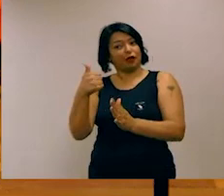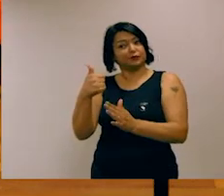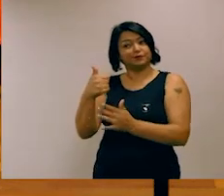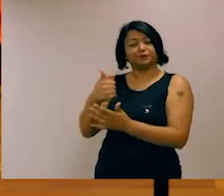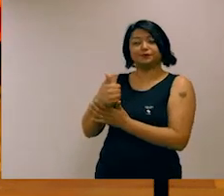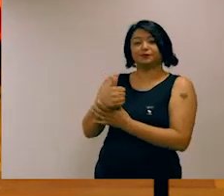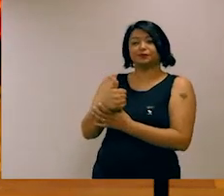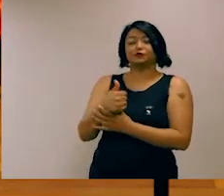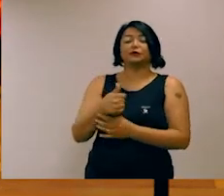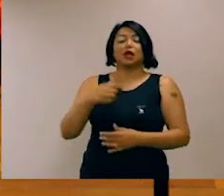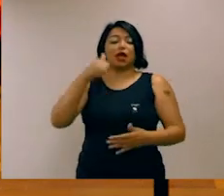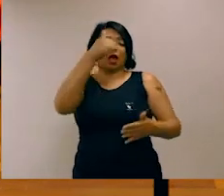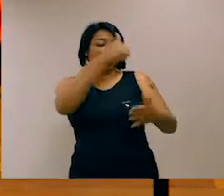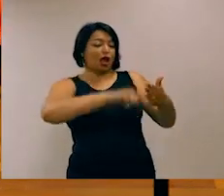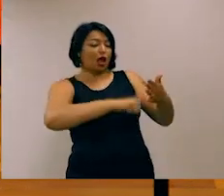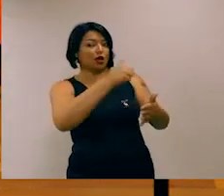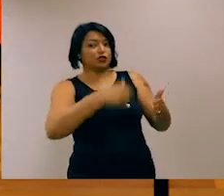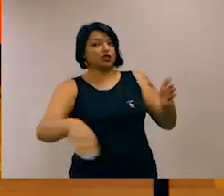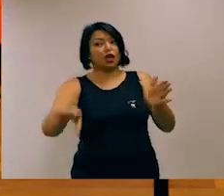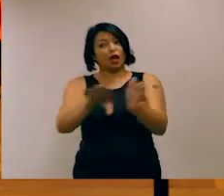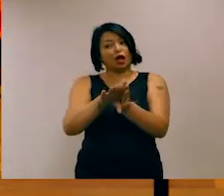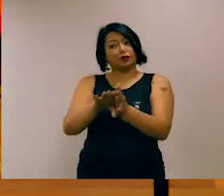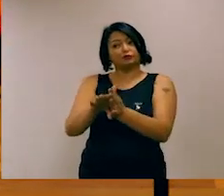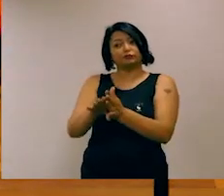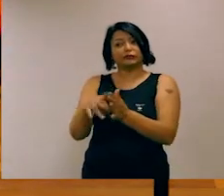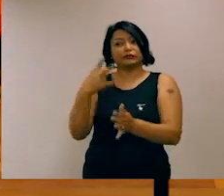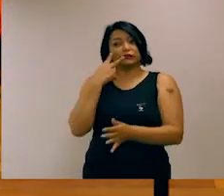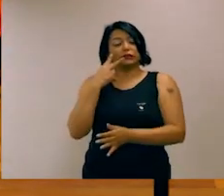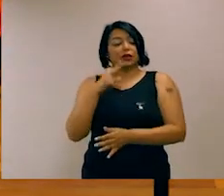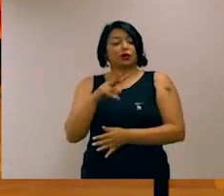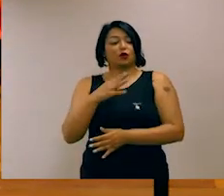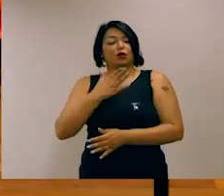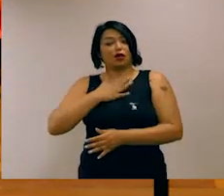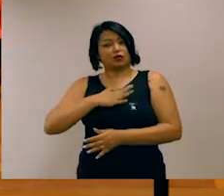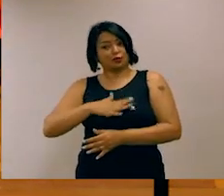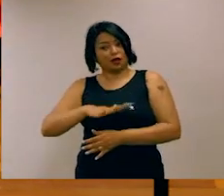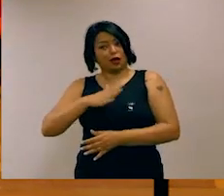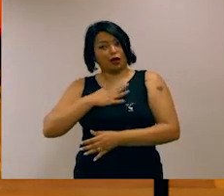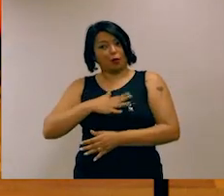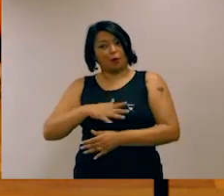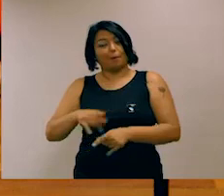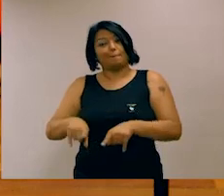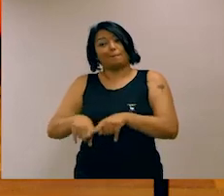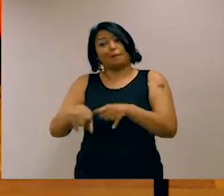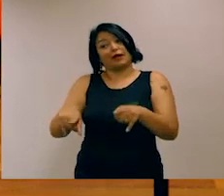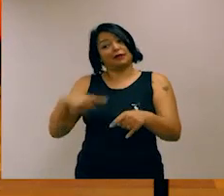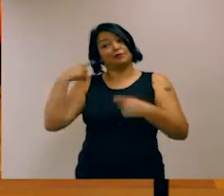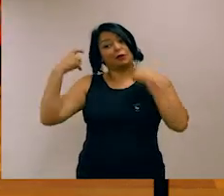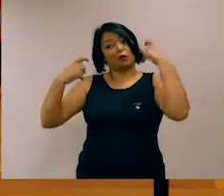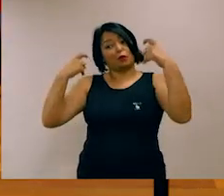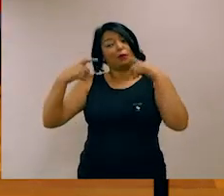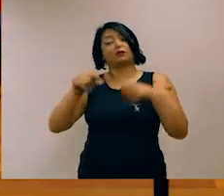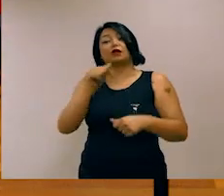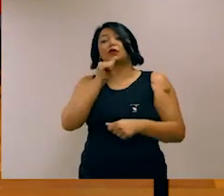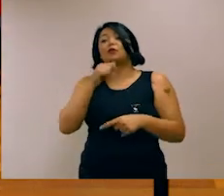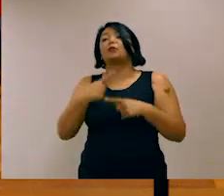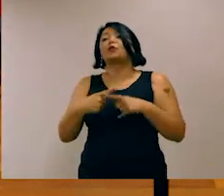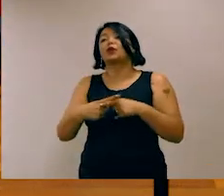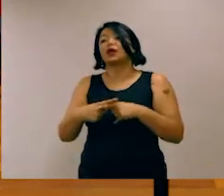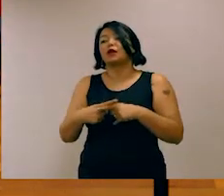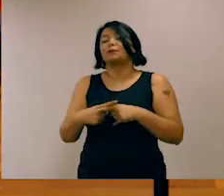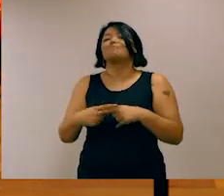analyzed, even before 2019, they came to us. We became a little more relaxed.